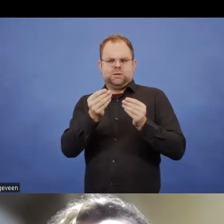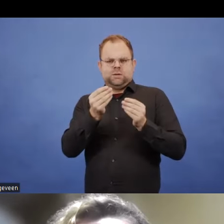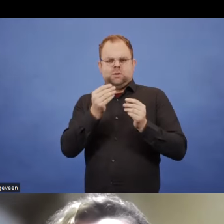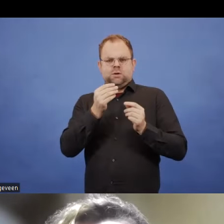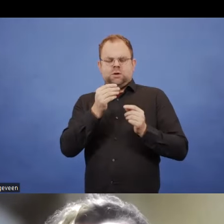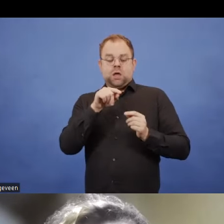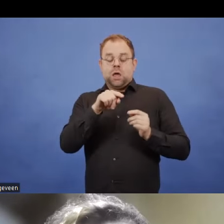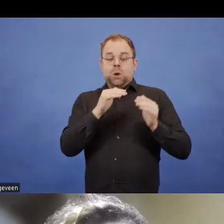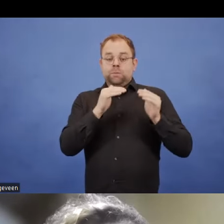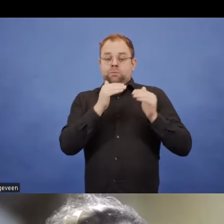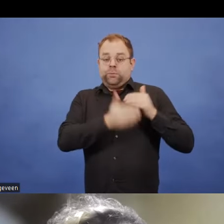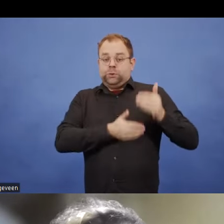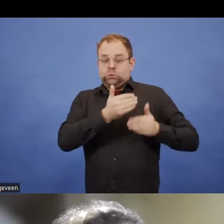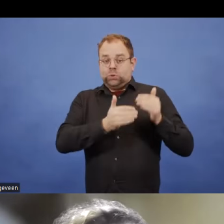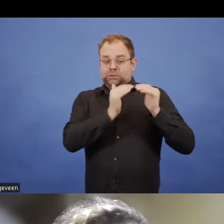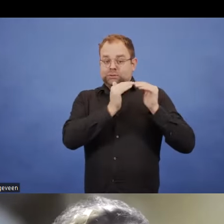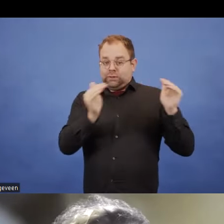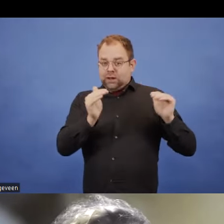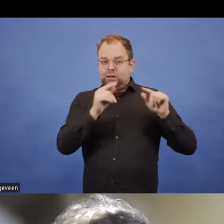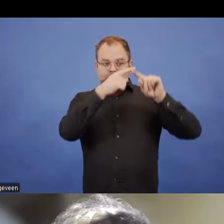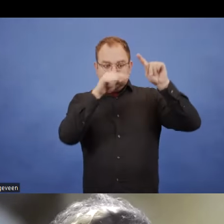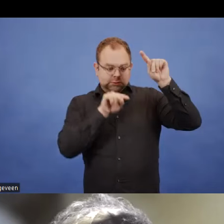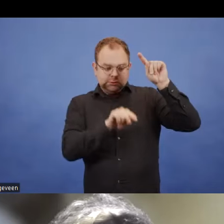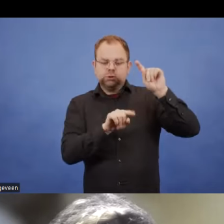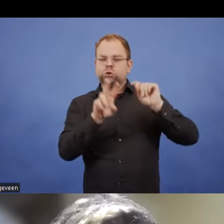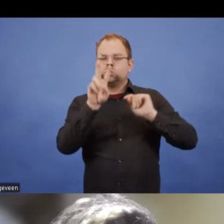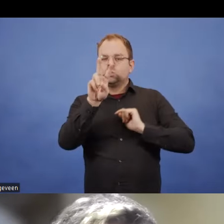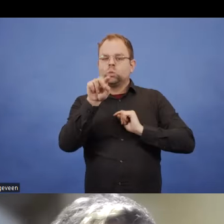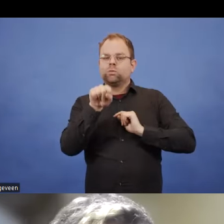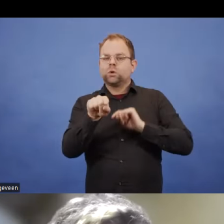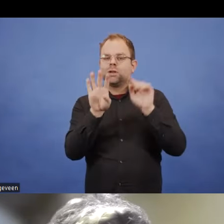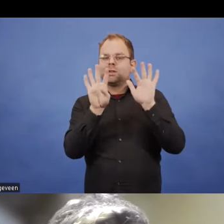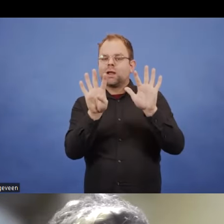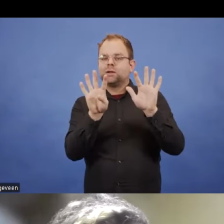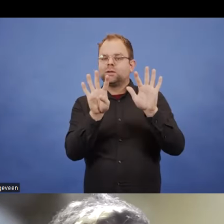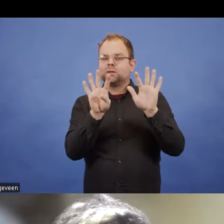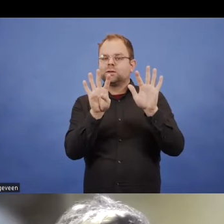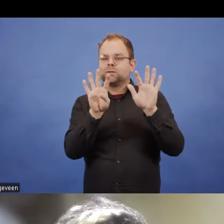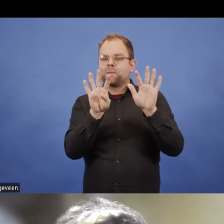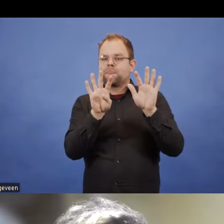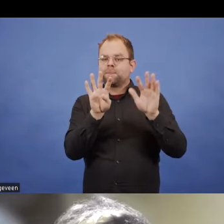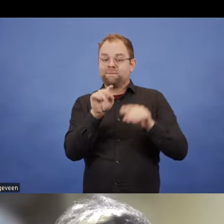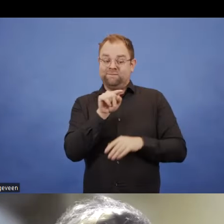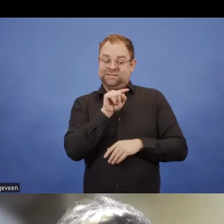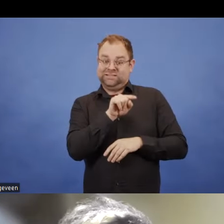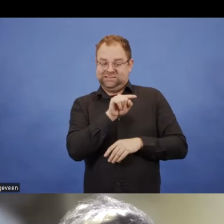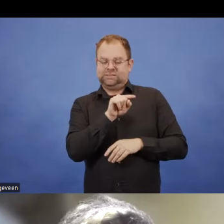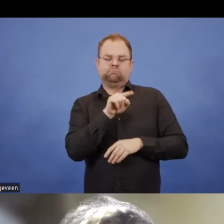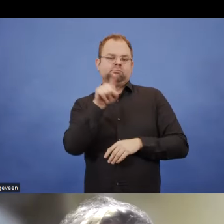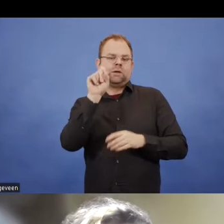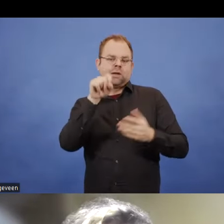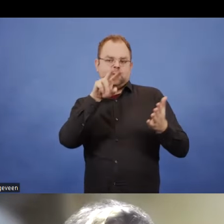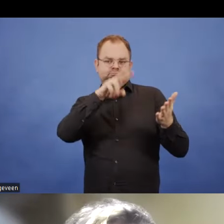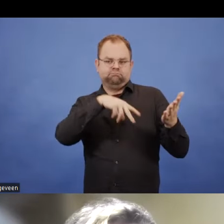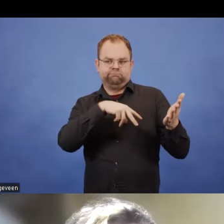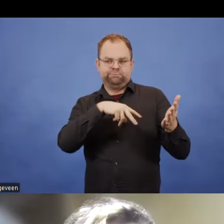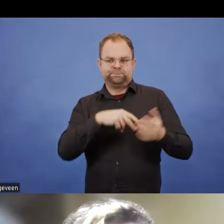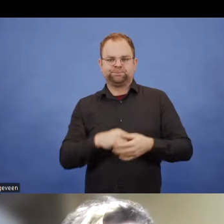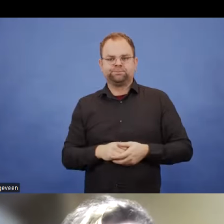I mean, the key notion that is being taken into consideration is this meaningful